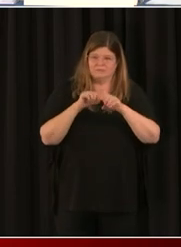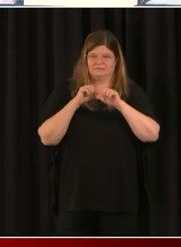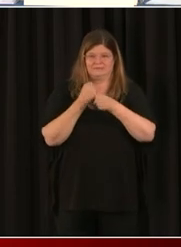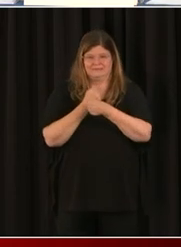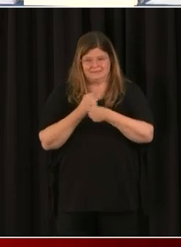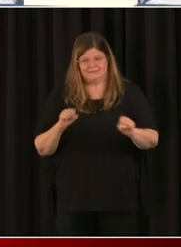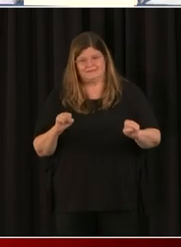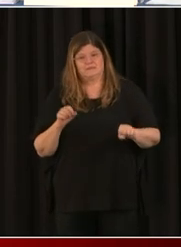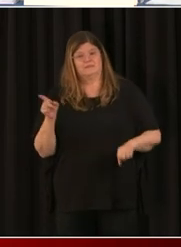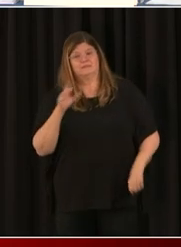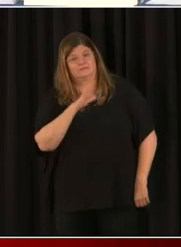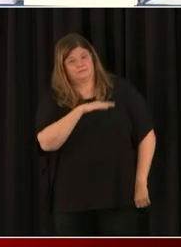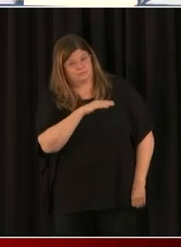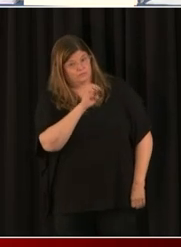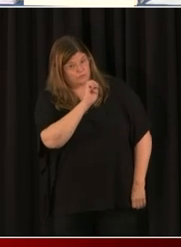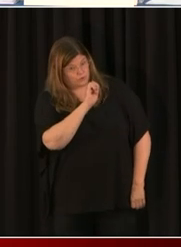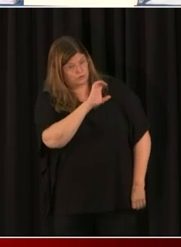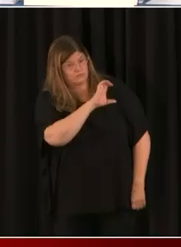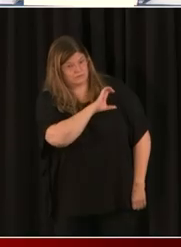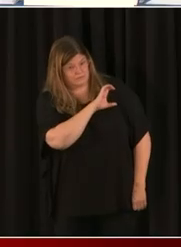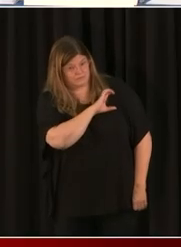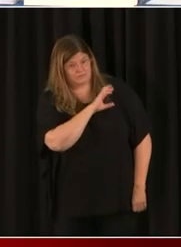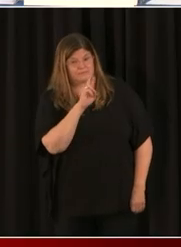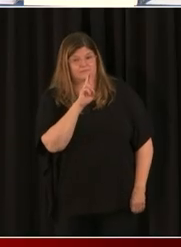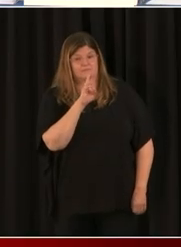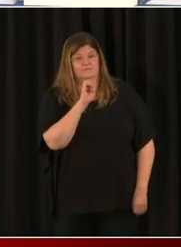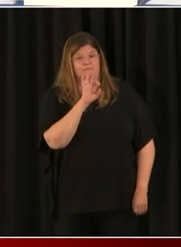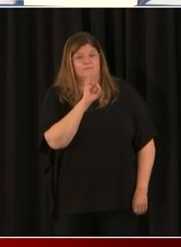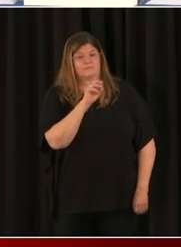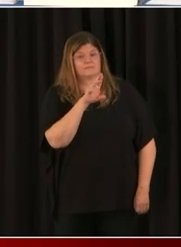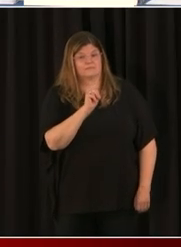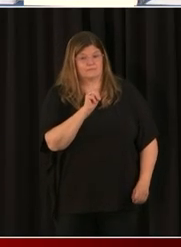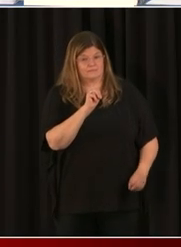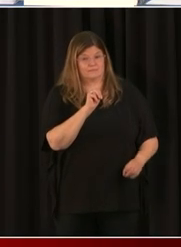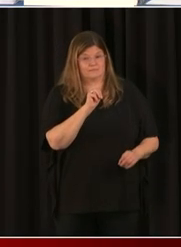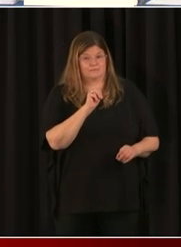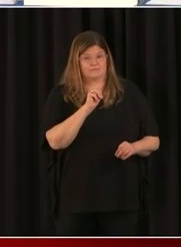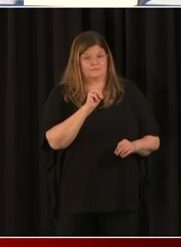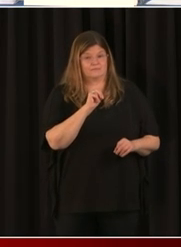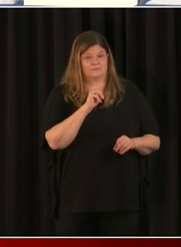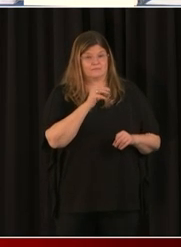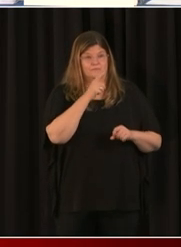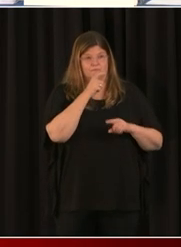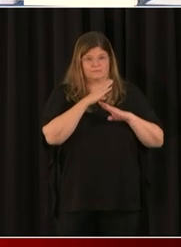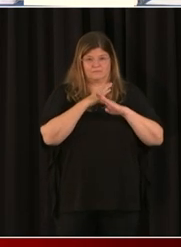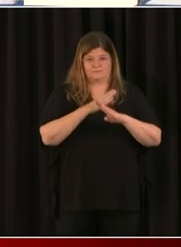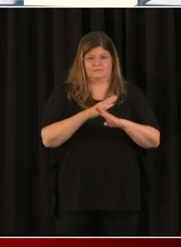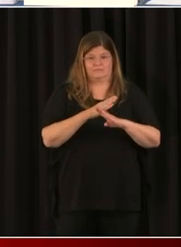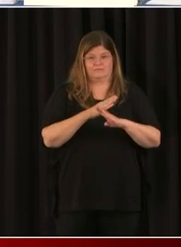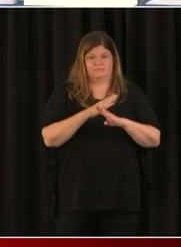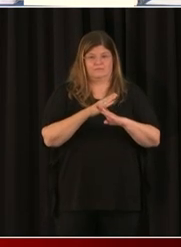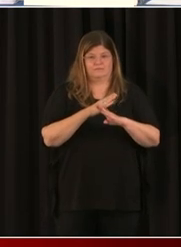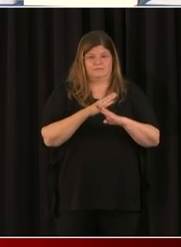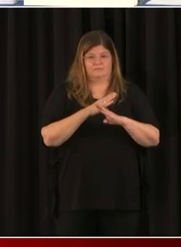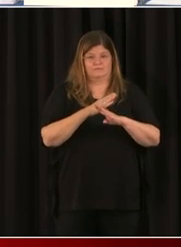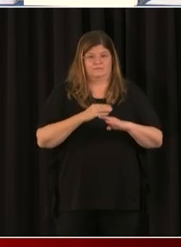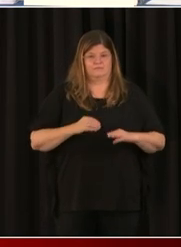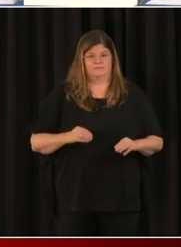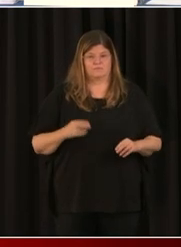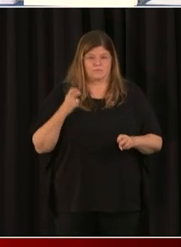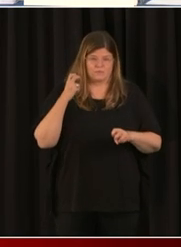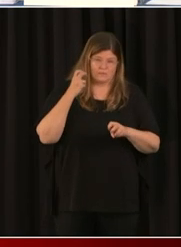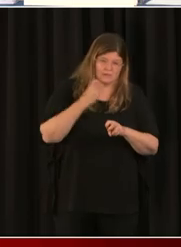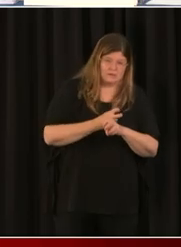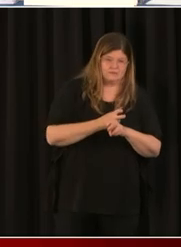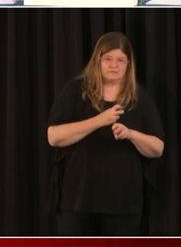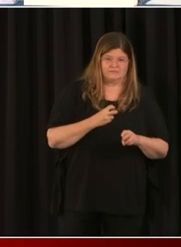also, the emergency police reform bill from the summer is supposed to prohibit what types of munitions police can use. Was that any discussion with the